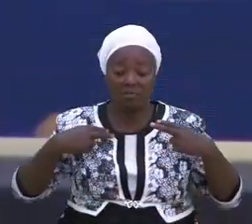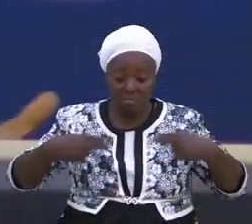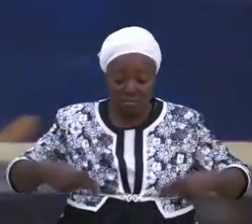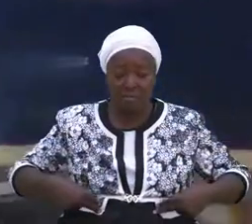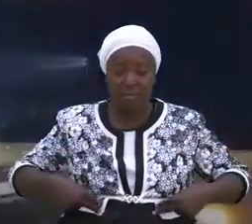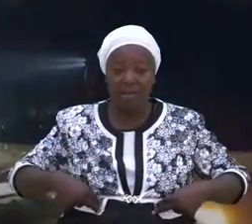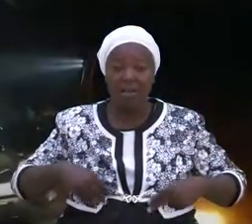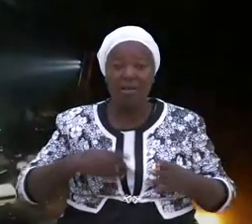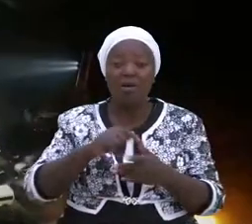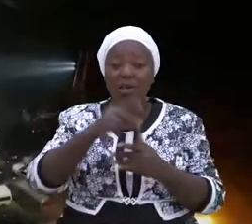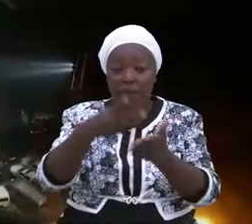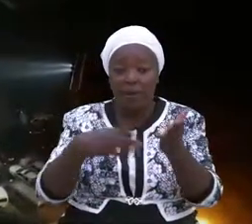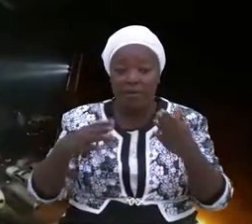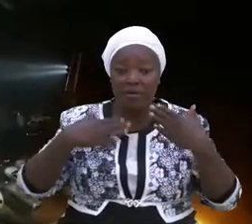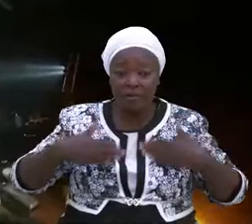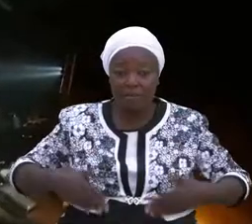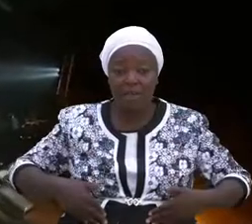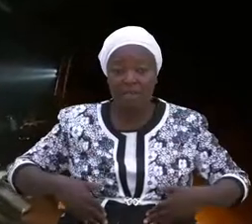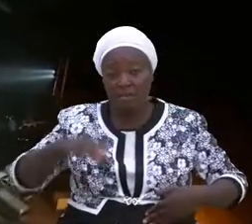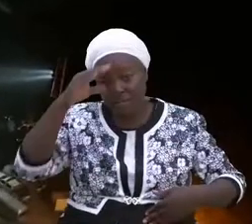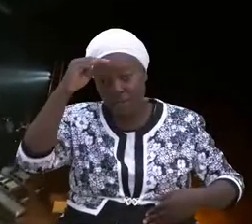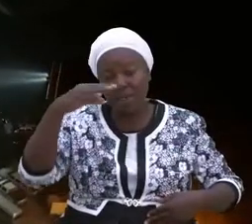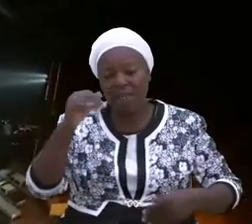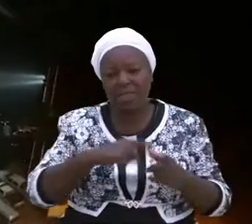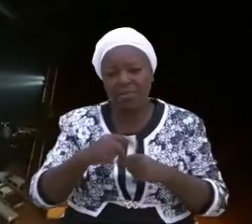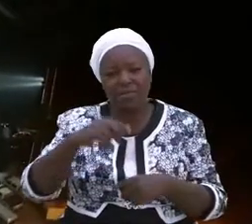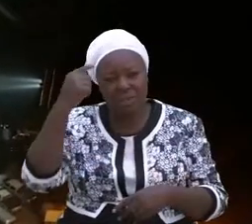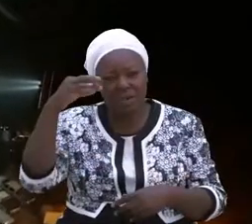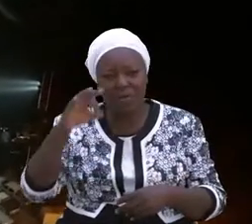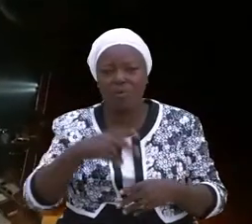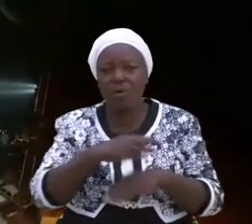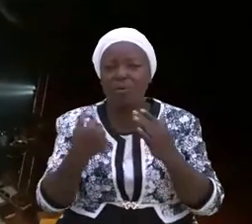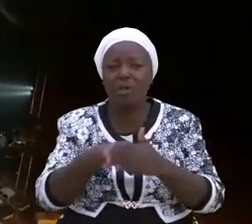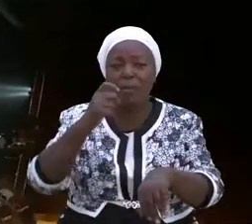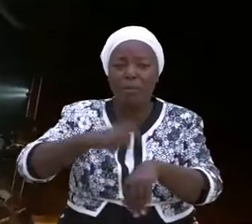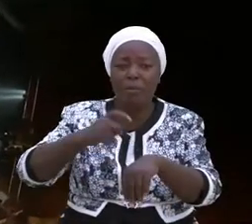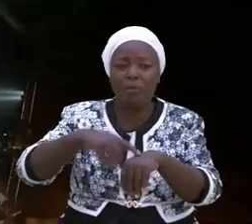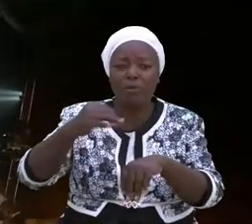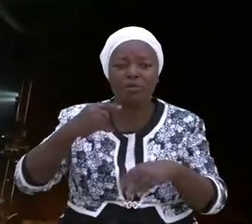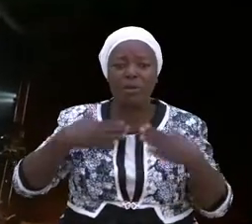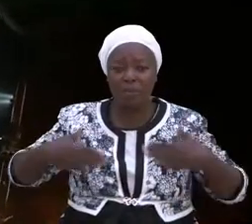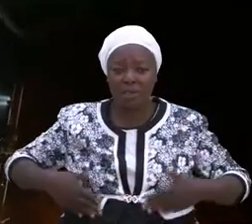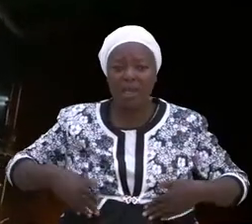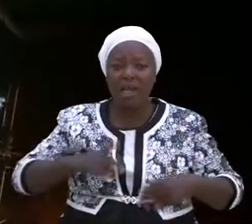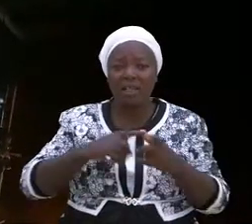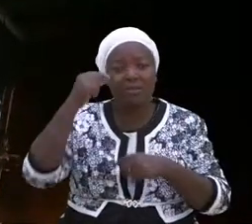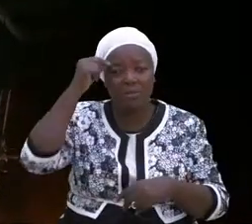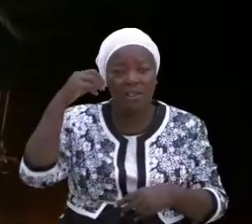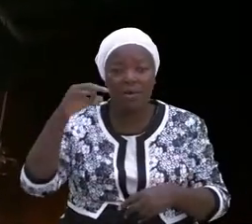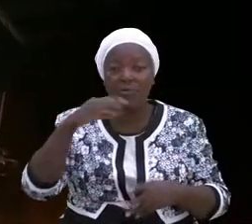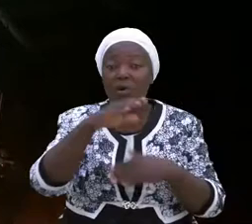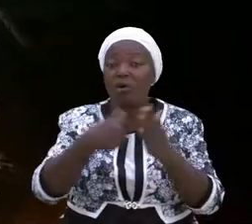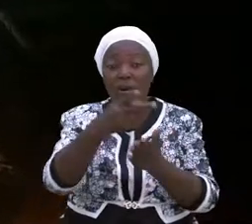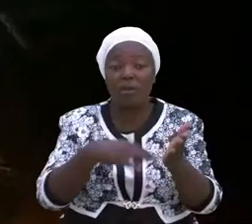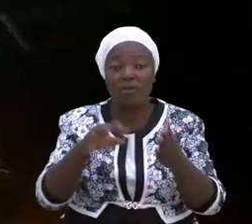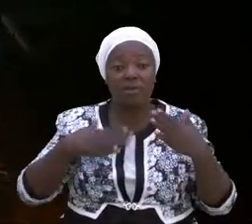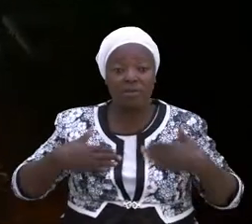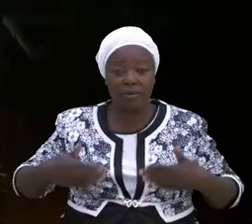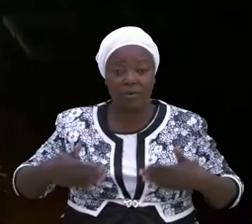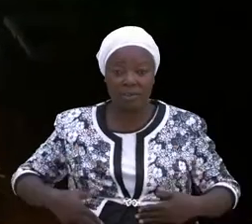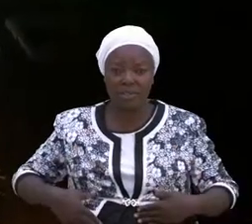think about all the bones in the body, and you think about all the parts of the body,